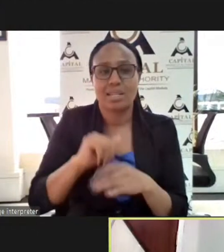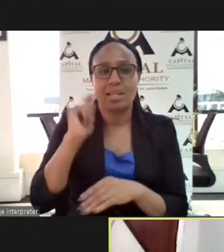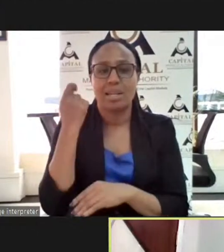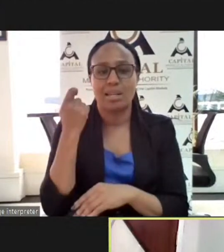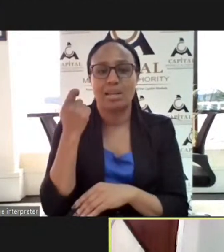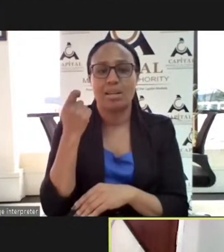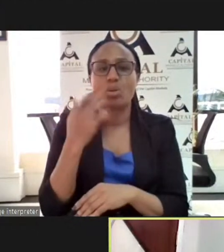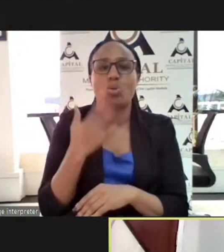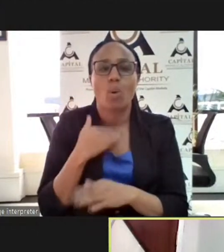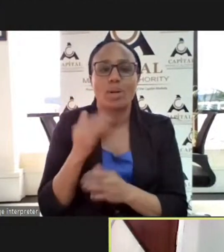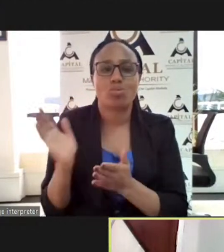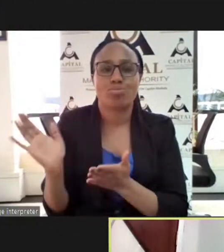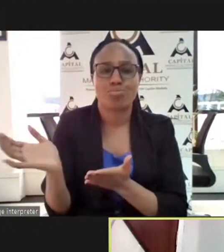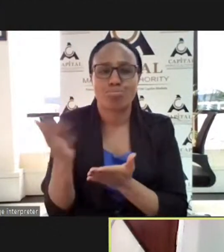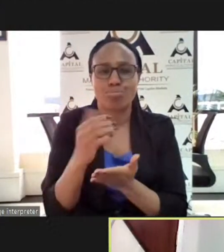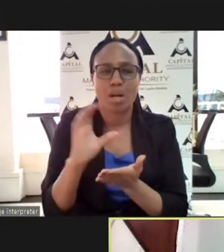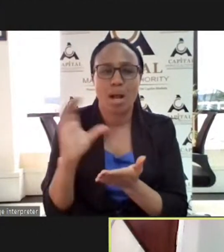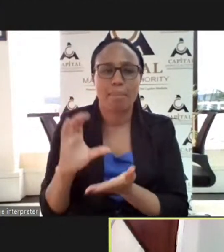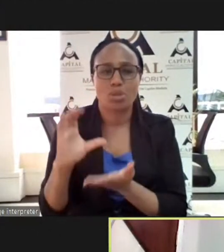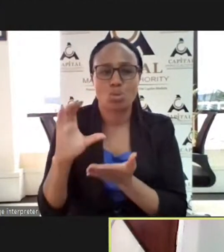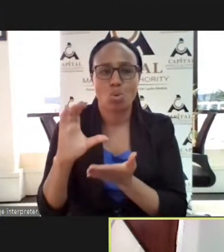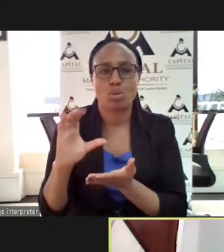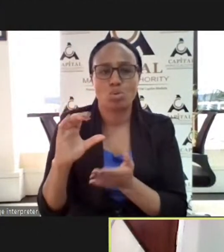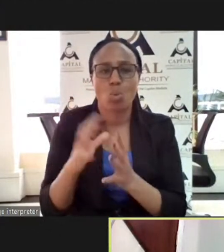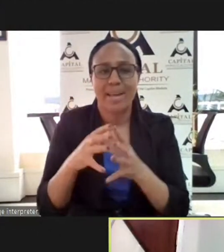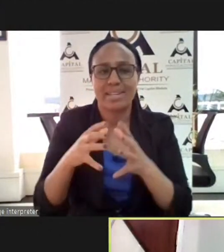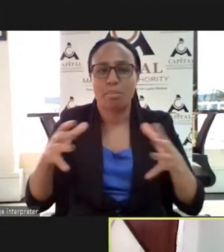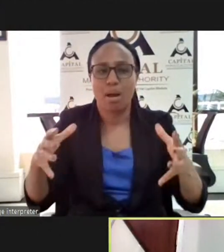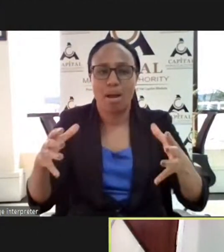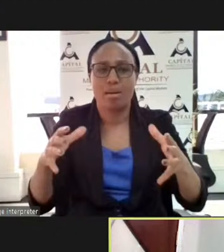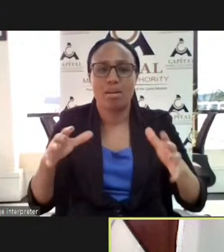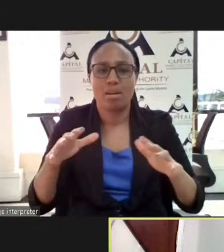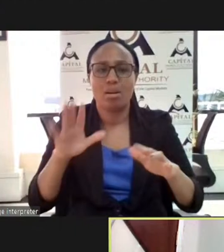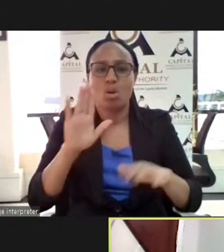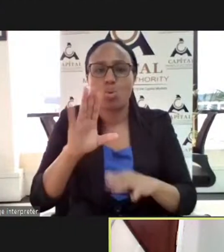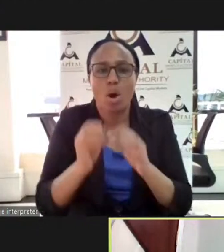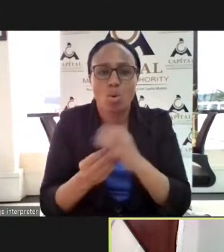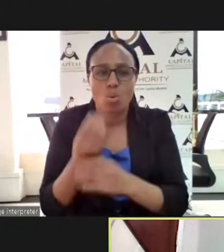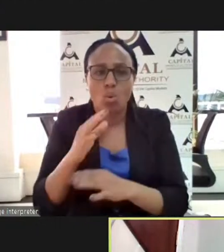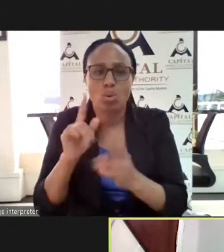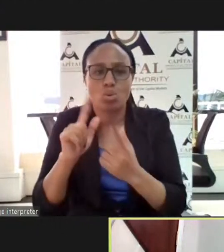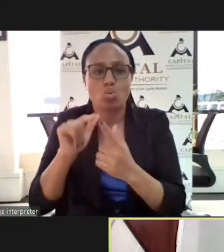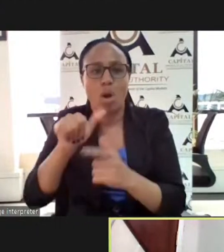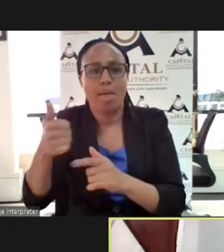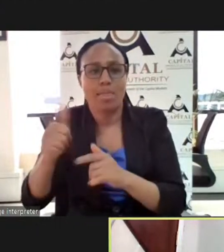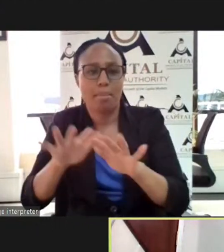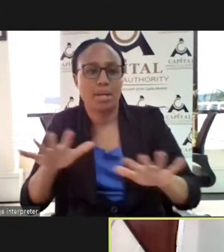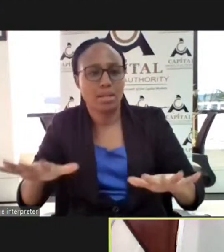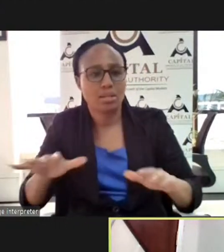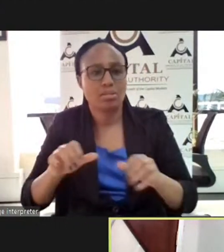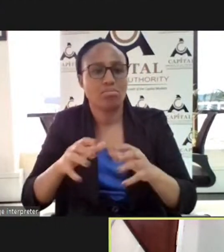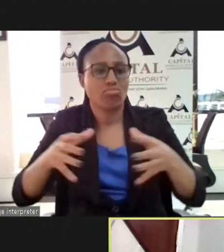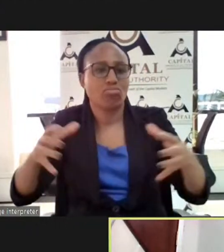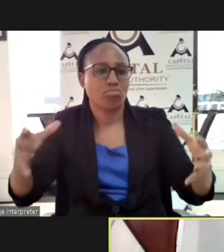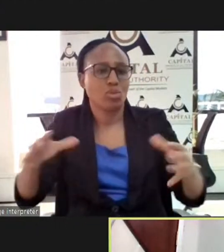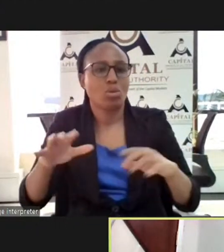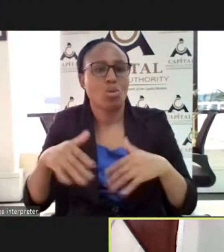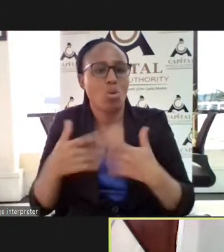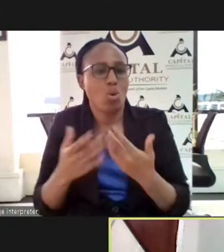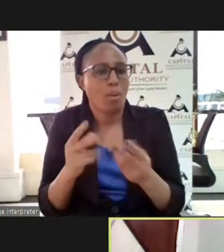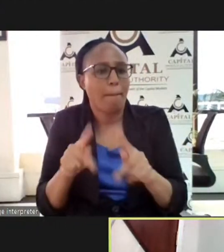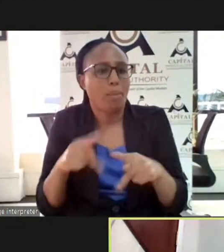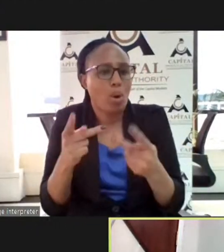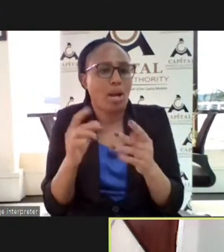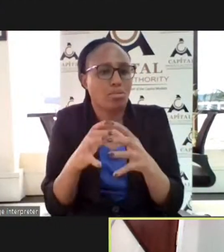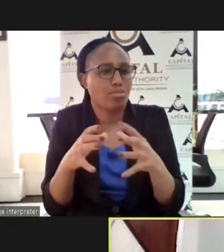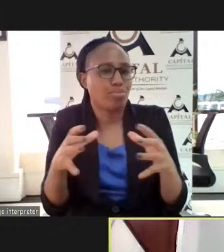to raise capital to either expand your growth into other markets, to grow the products that you offer and so on, it's